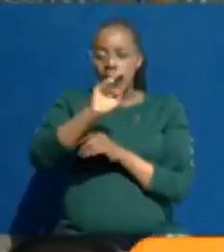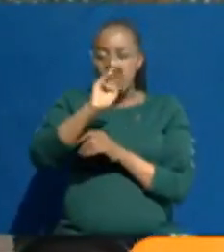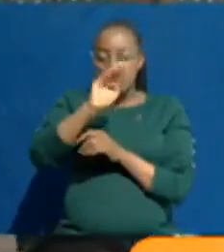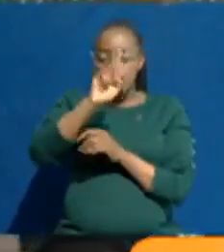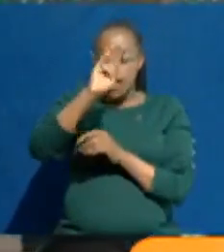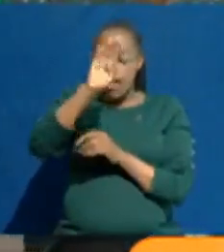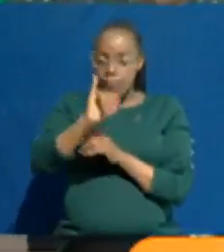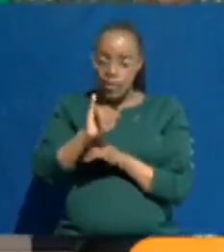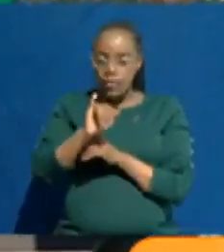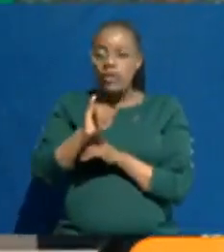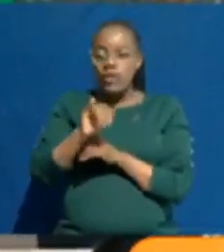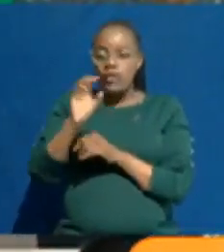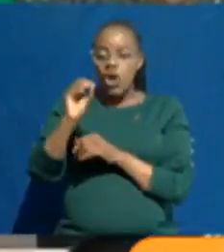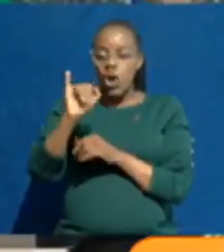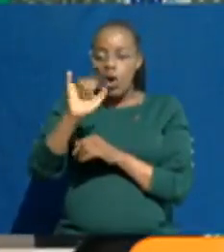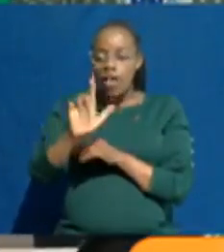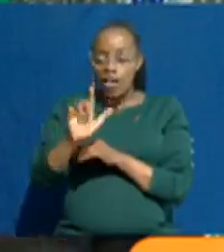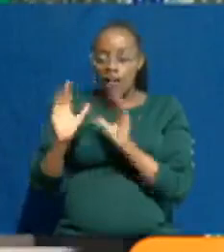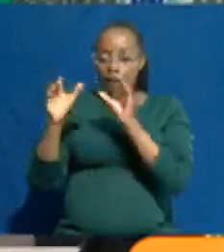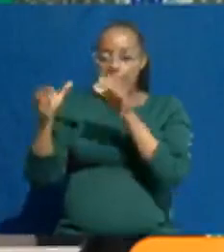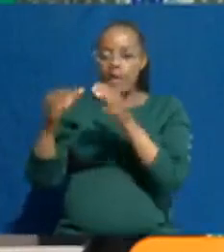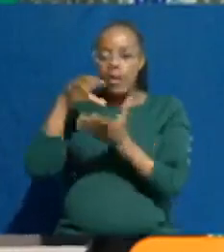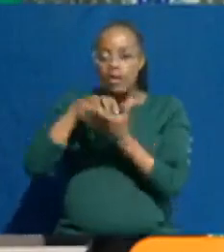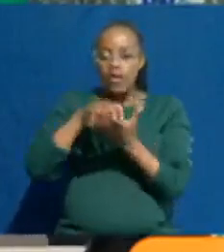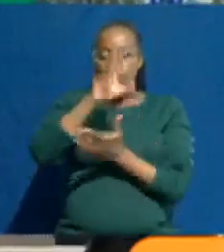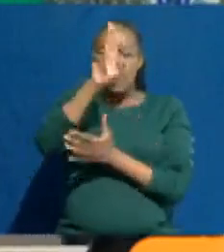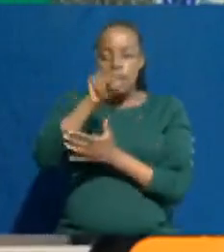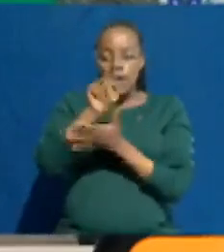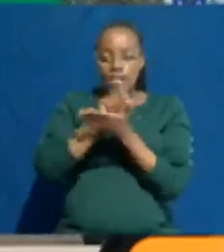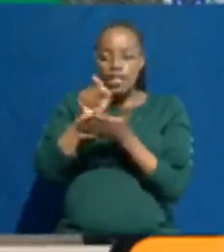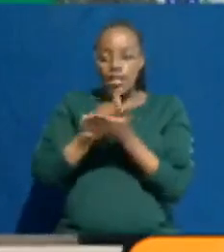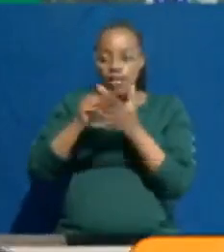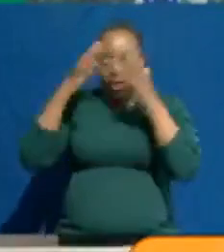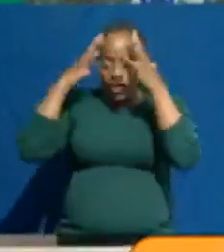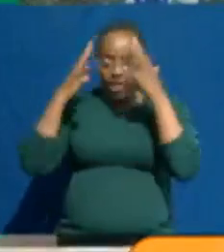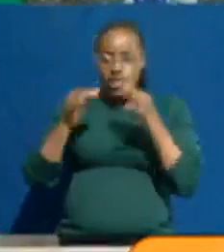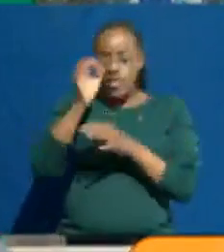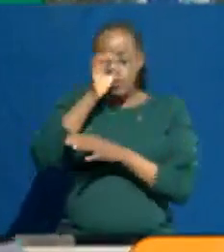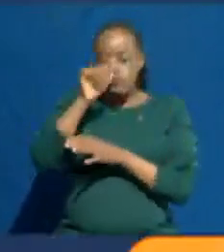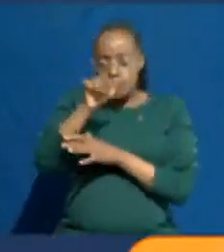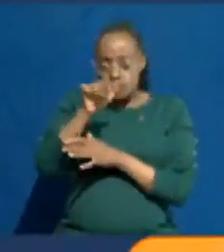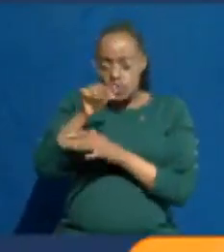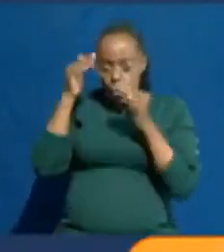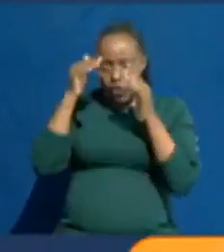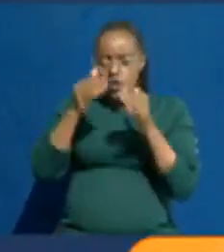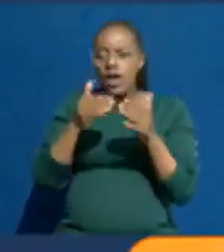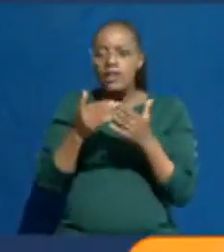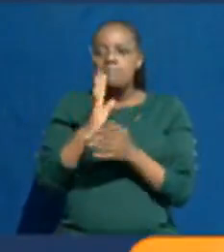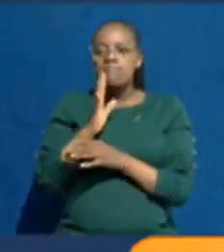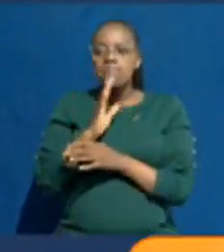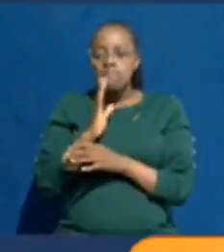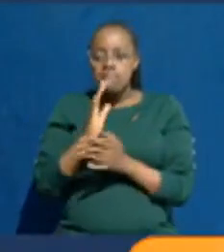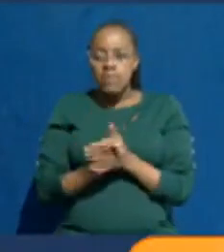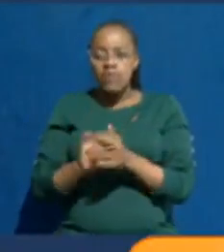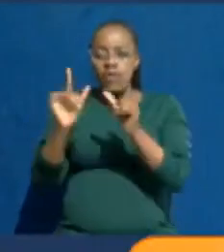Oil Company, ADNOC, a situation the UN Secretary General chose to address in his speech. So allow me to have a